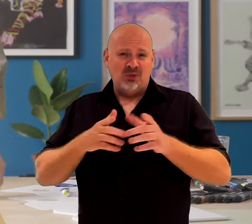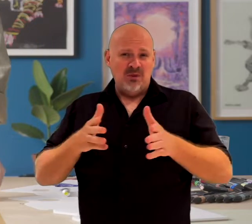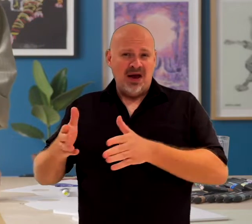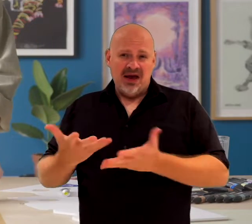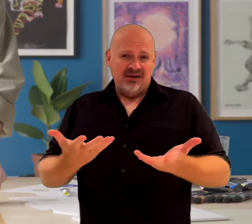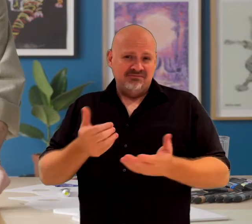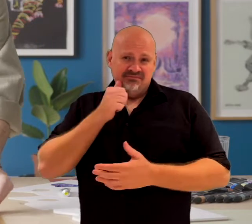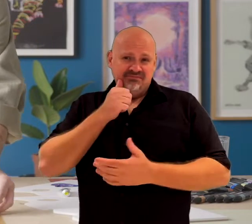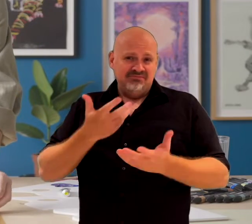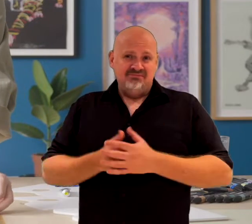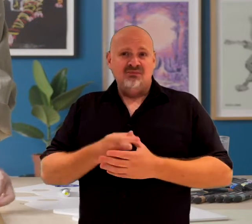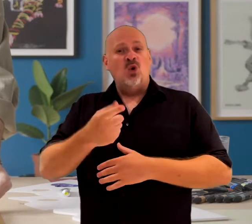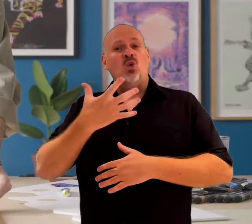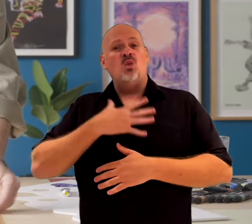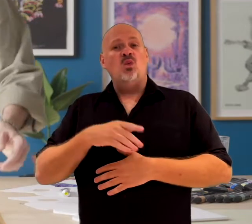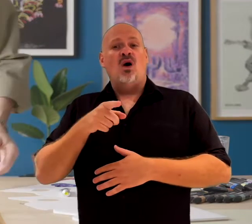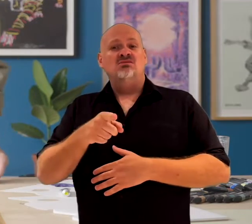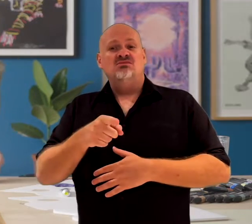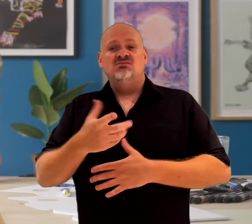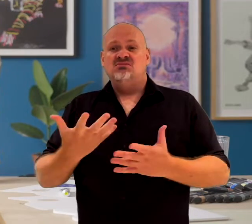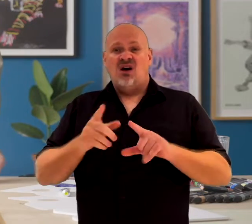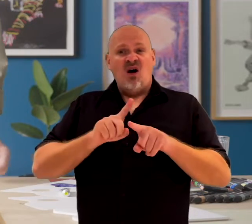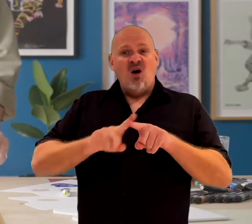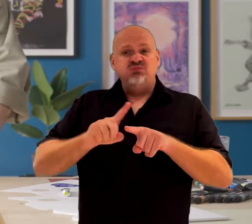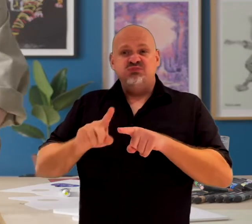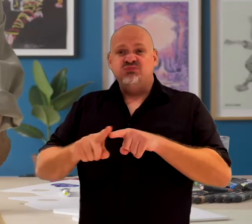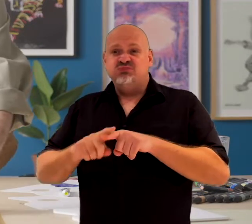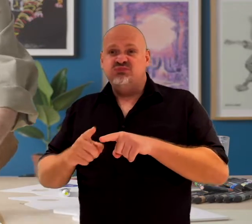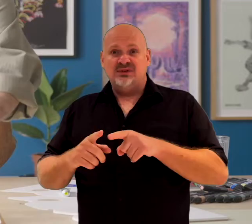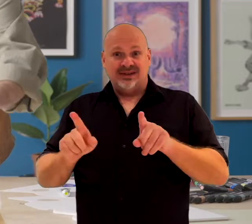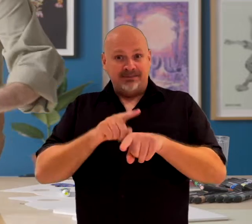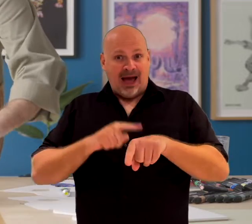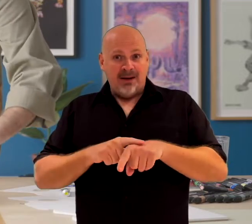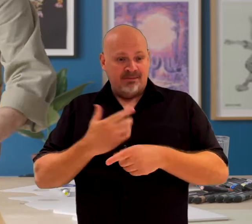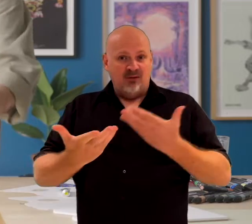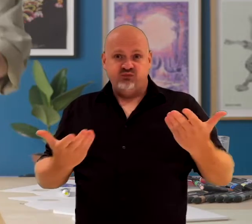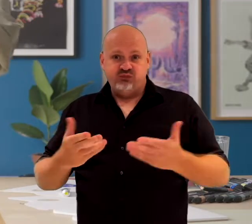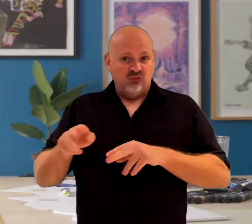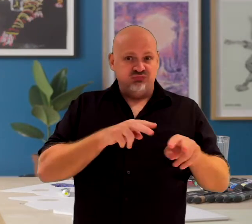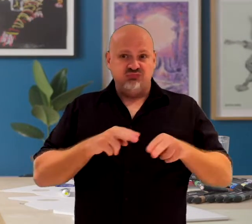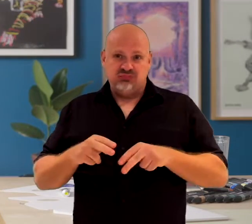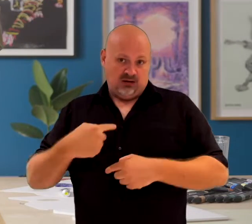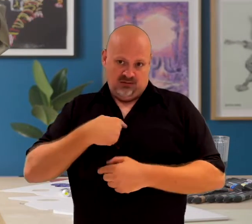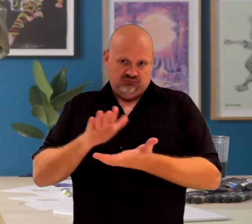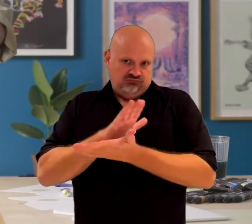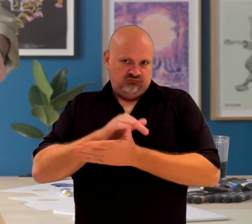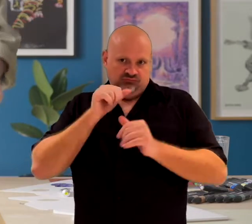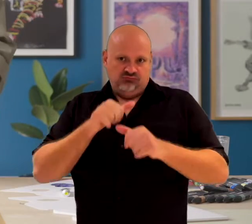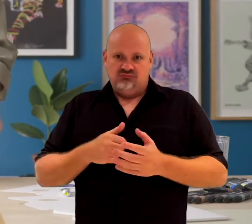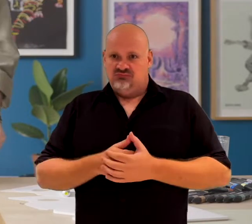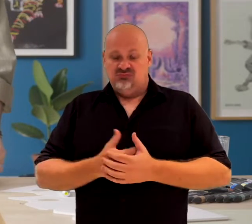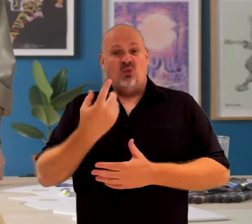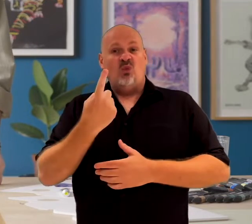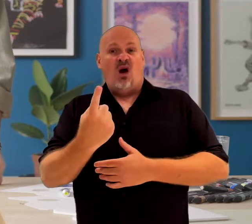several pieces at once, which is something I love to do, you can take, a blank, one